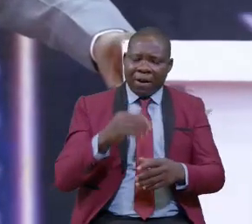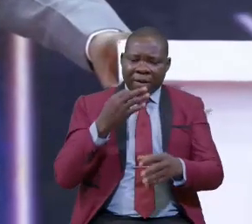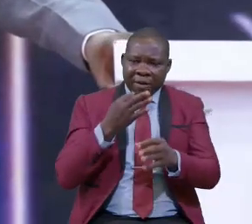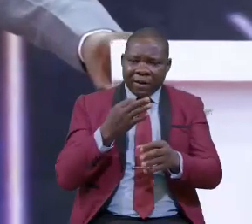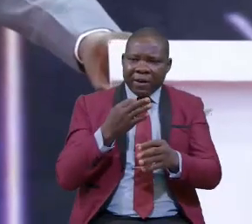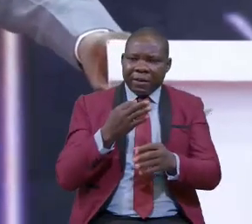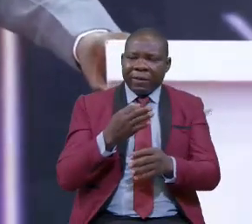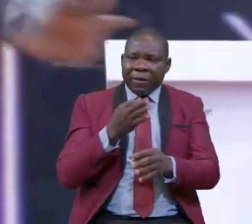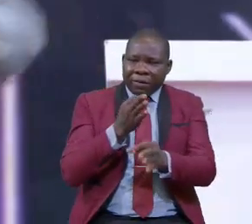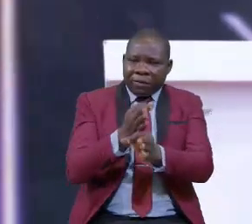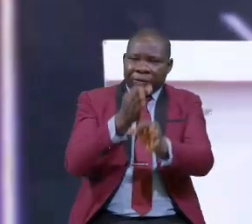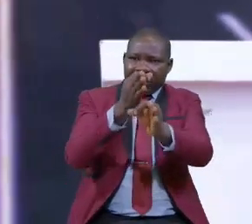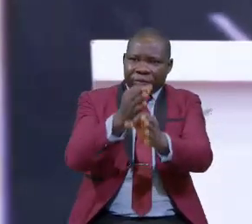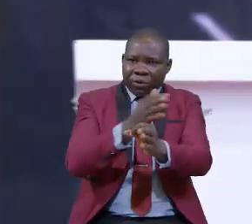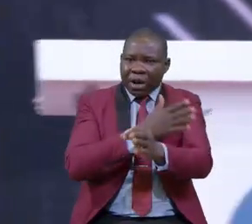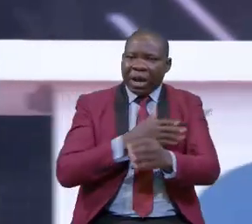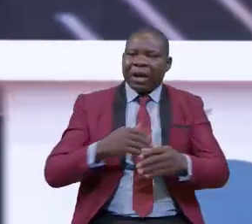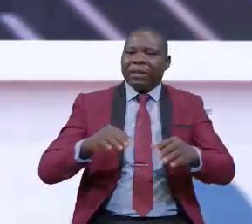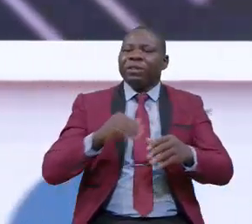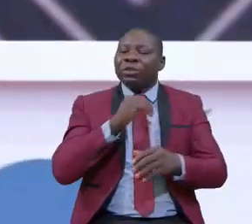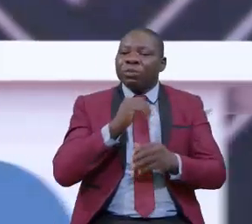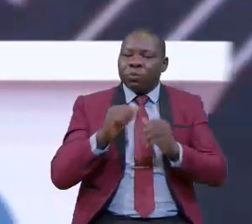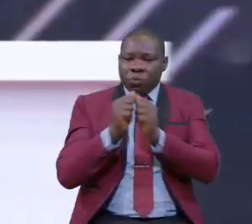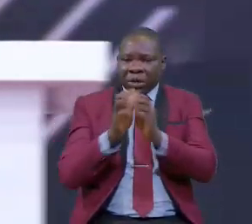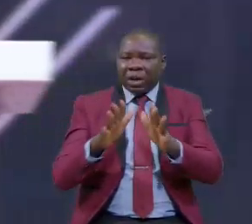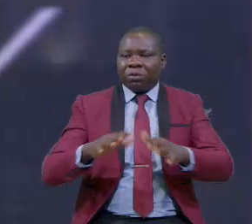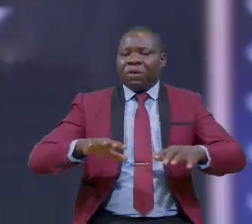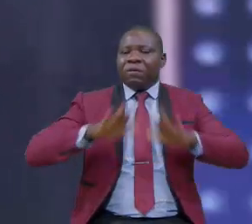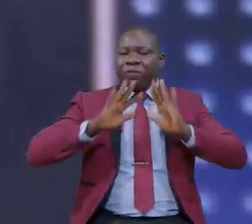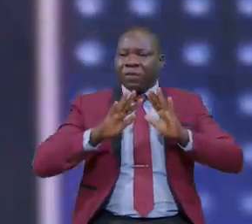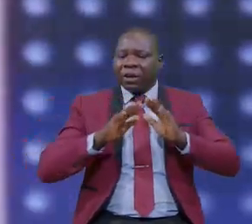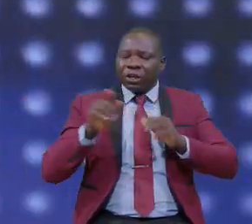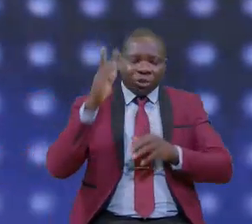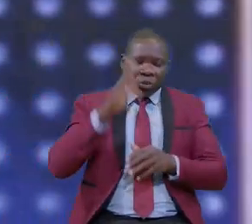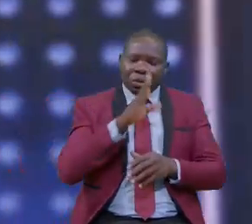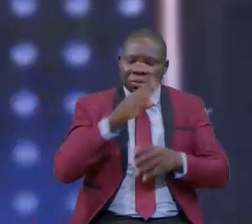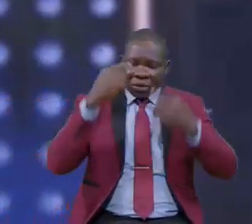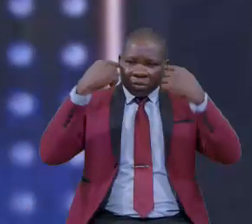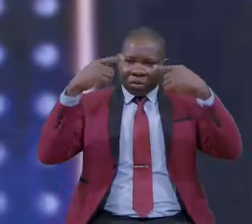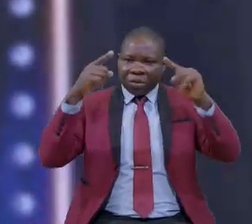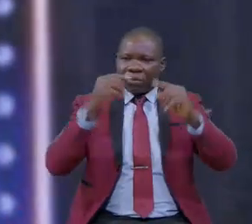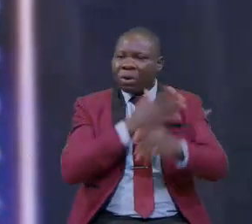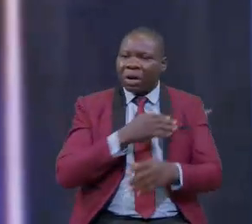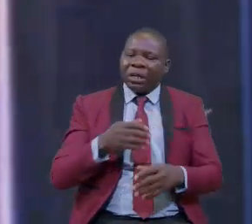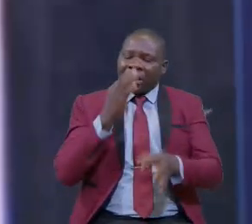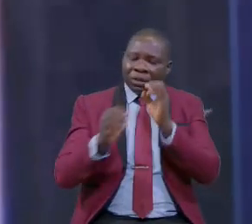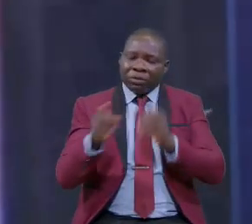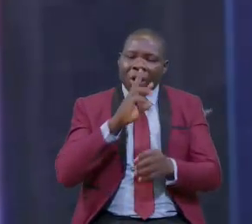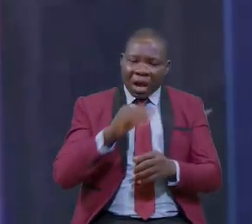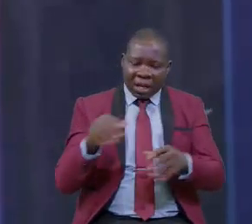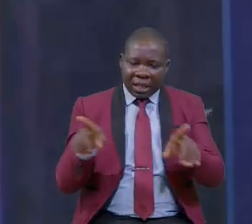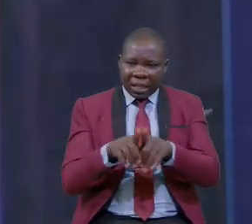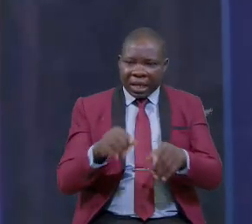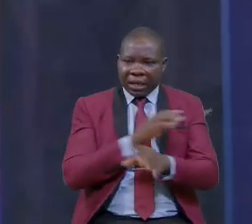with wings as eagles. And you'll be like Christ, you will be faithful. Like